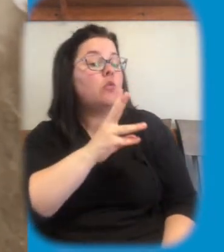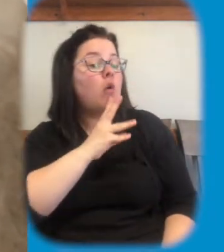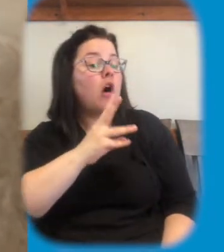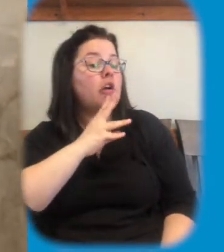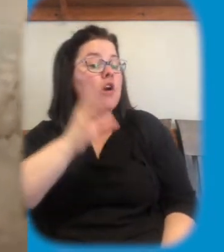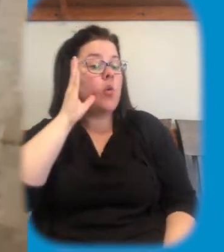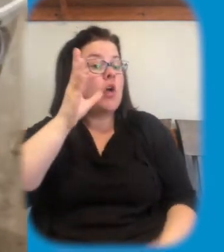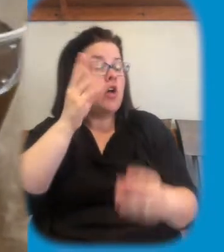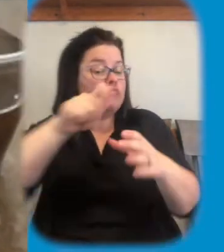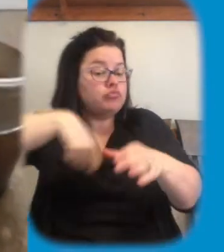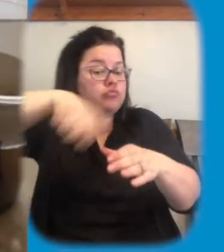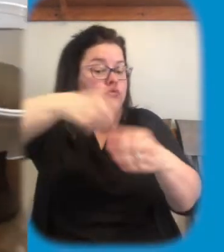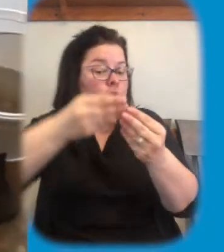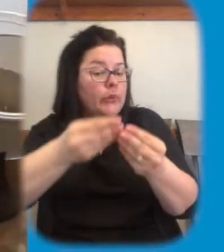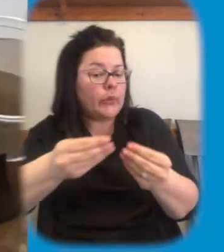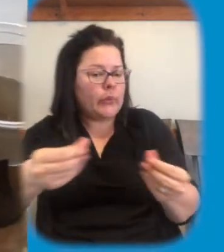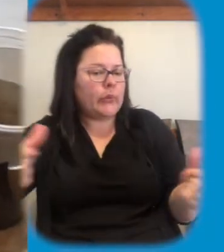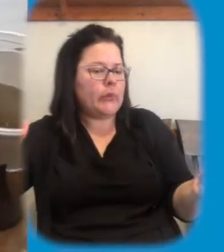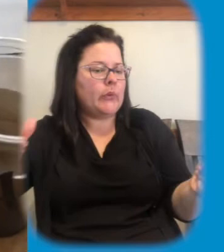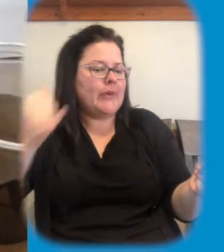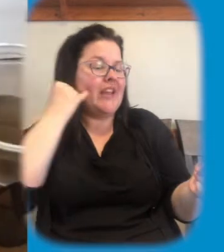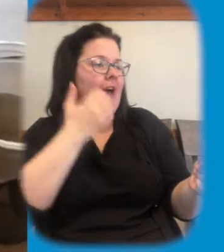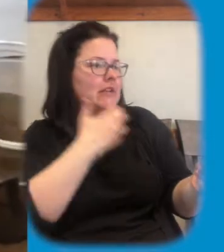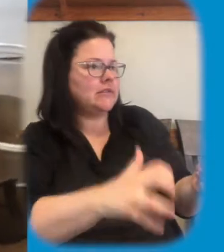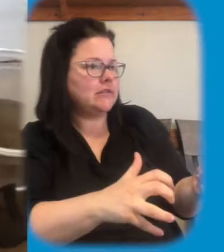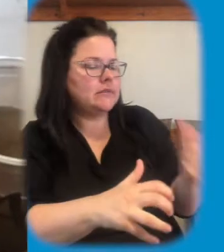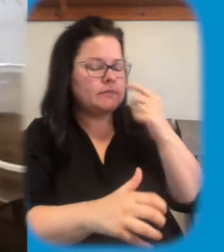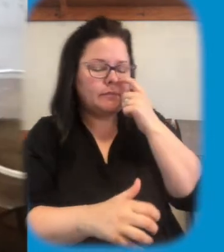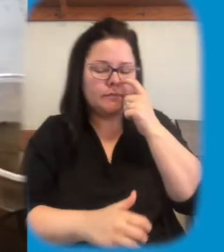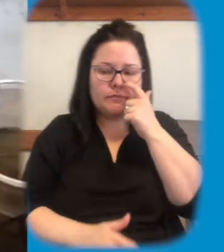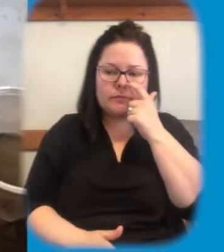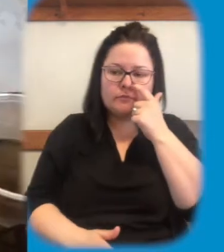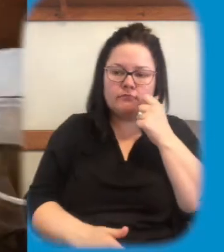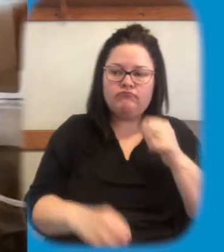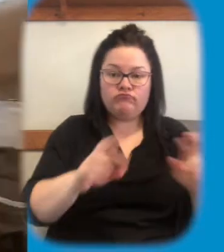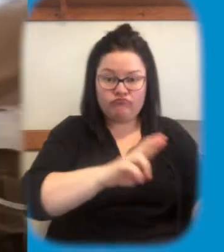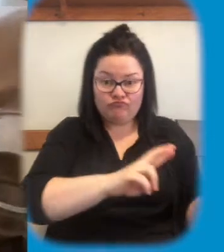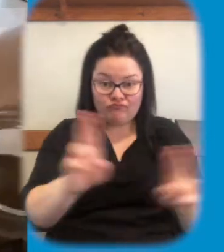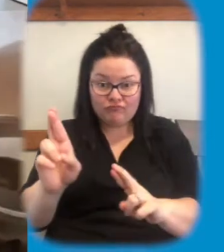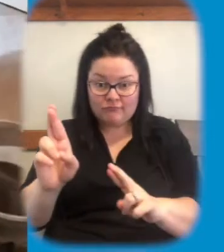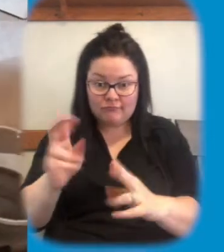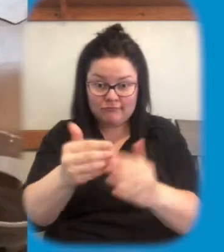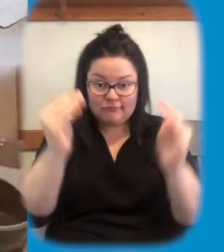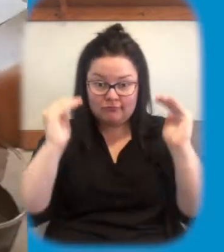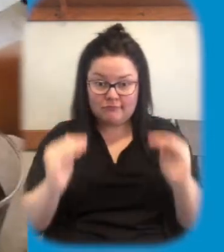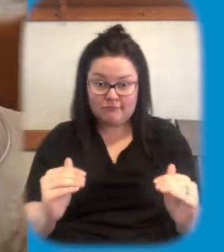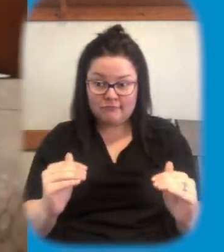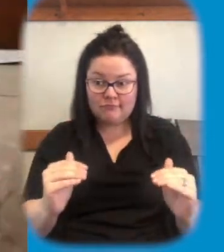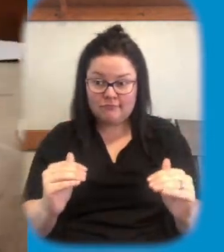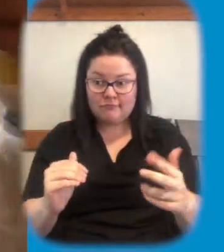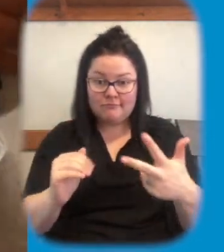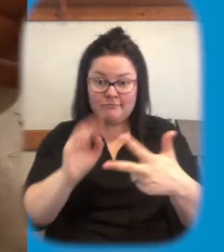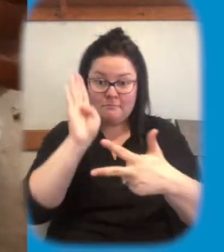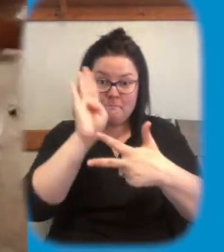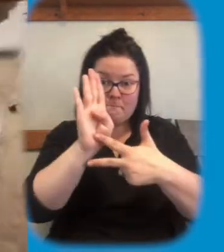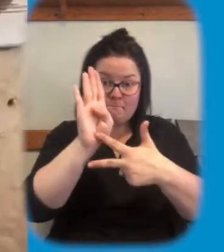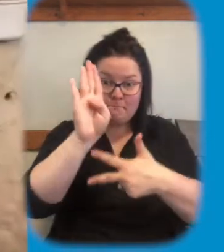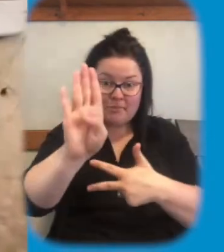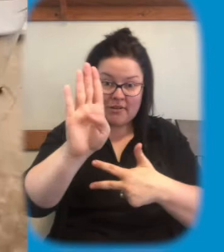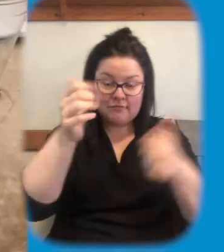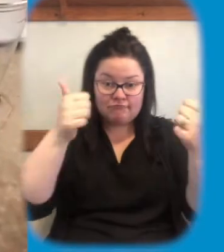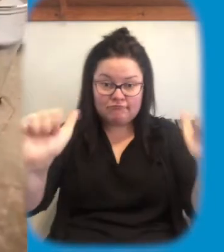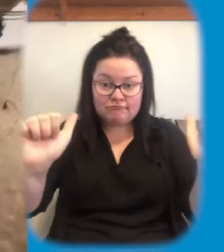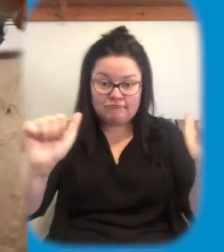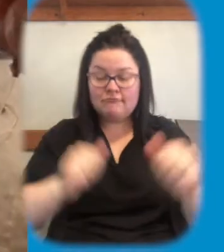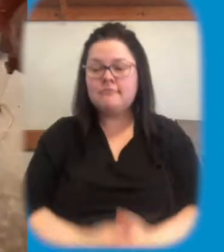dirty water dissolves. All right, are we ready for round 2? What's this? Okay,